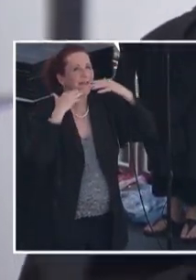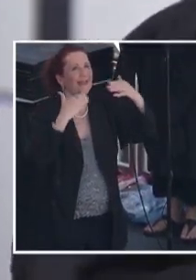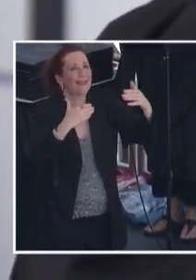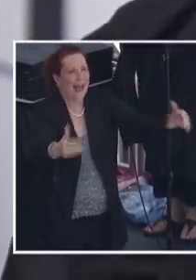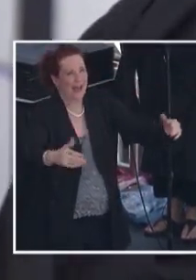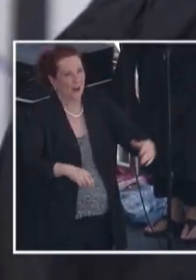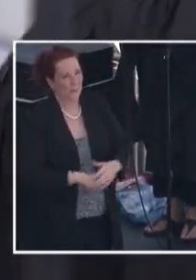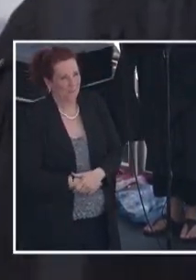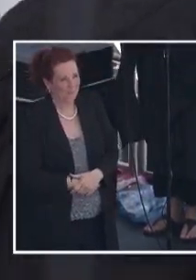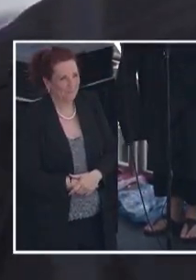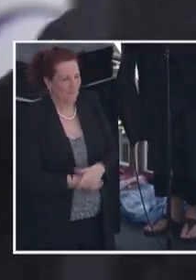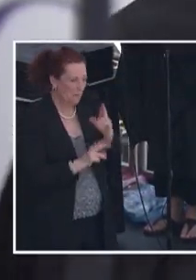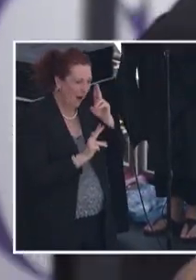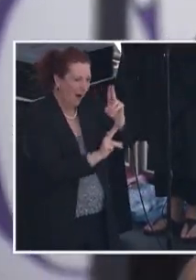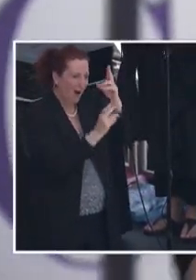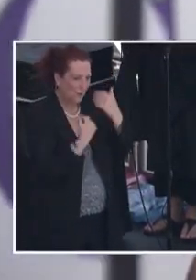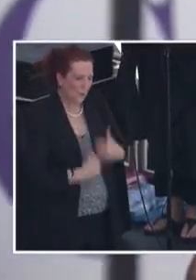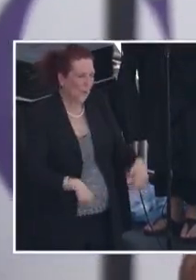honor.